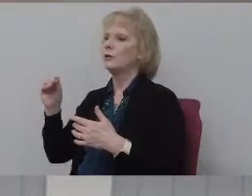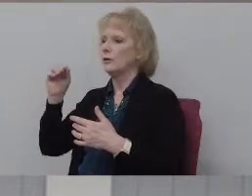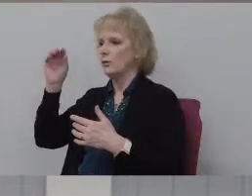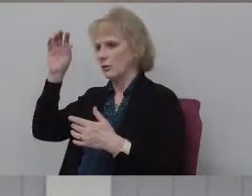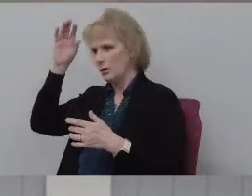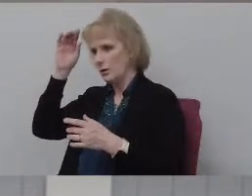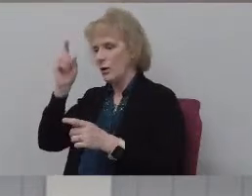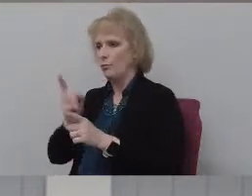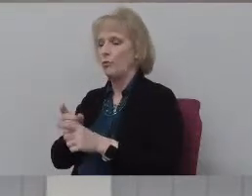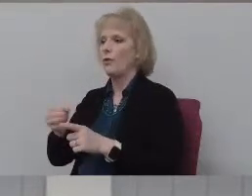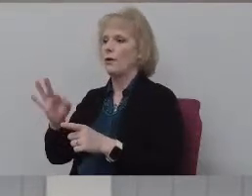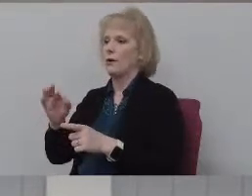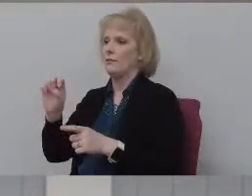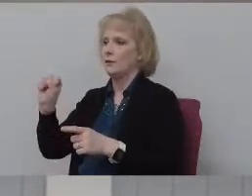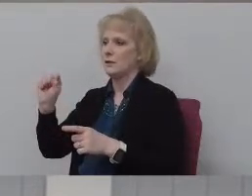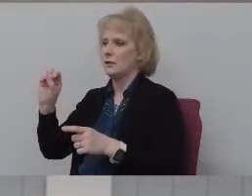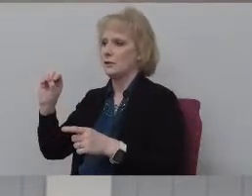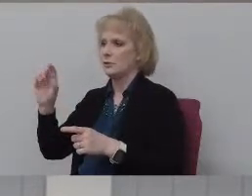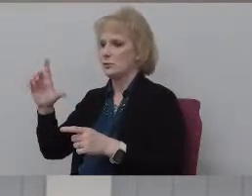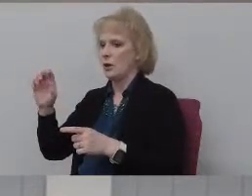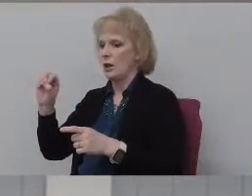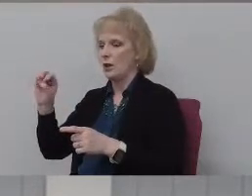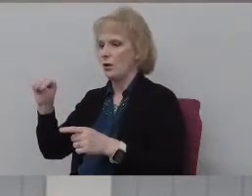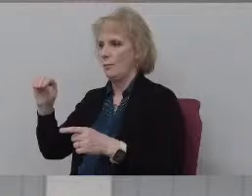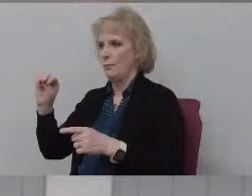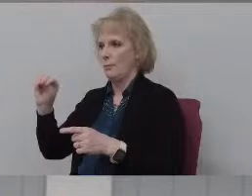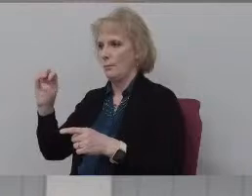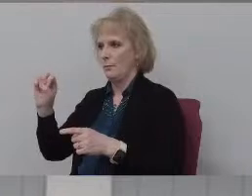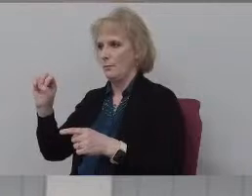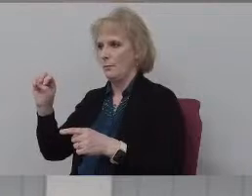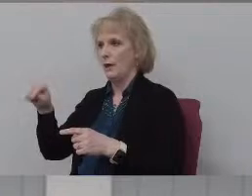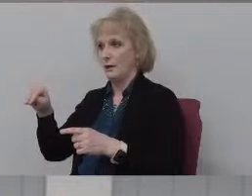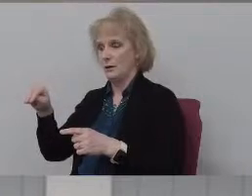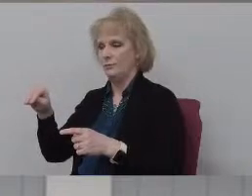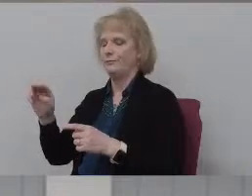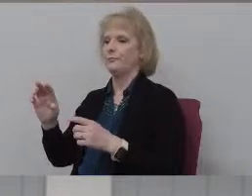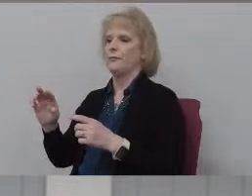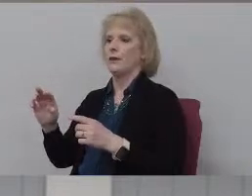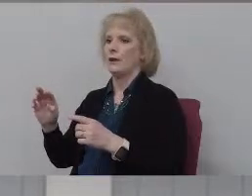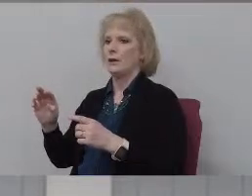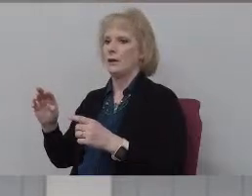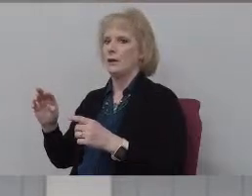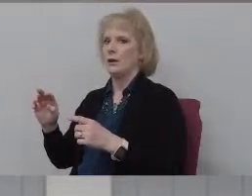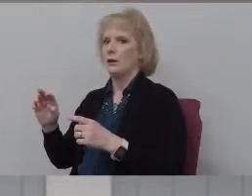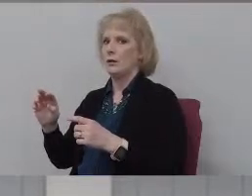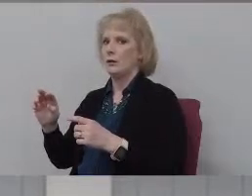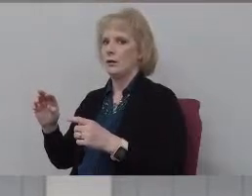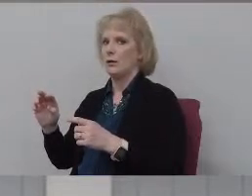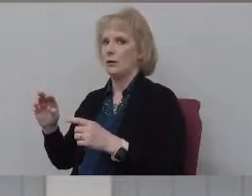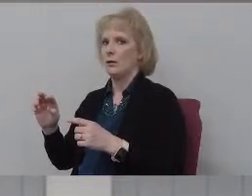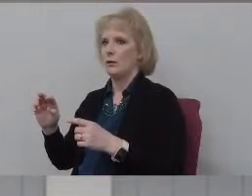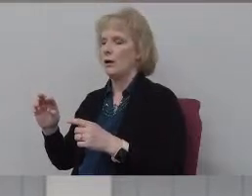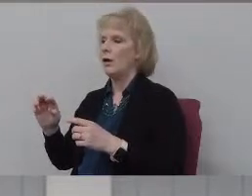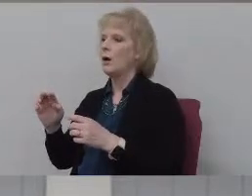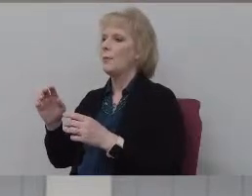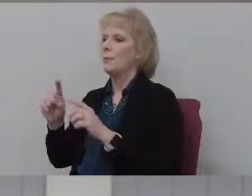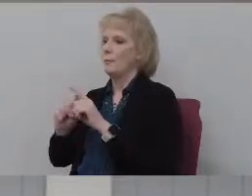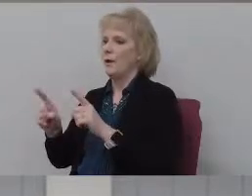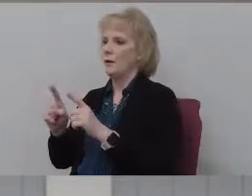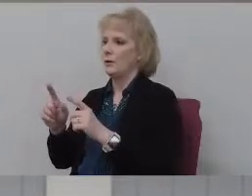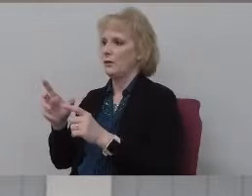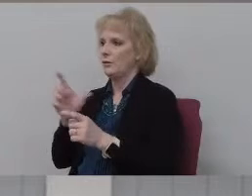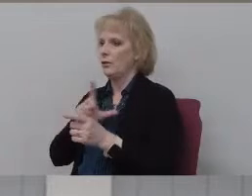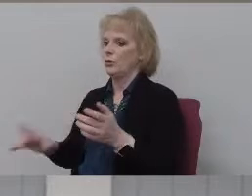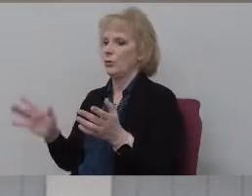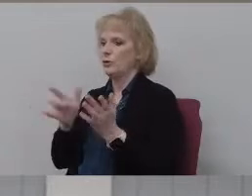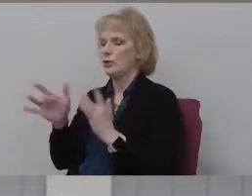King David's place, but when it comes to the bloodline of the Lord Jesus Christ, his bloodline is through